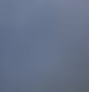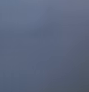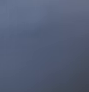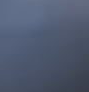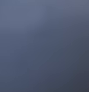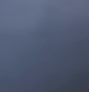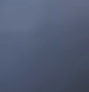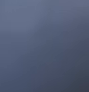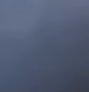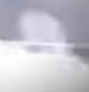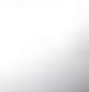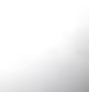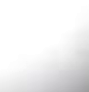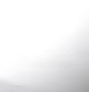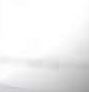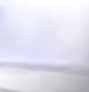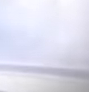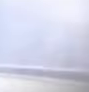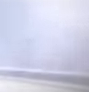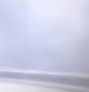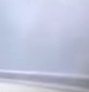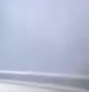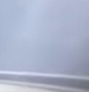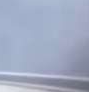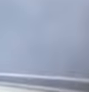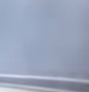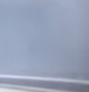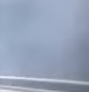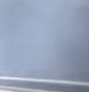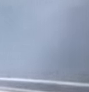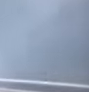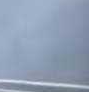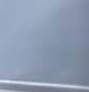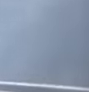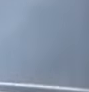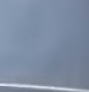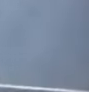Vodi abare Vodi vodi anzanga